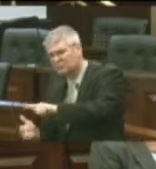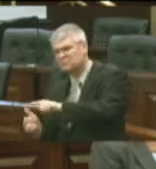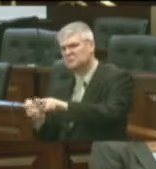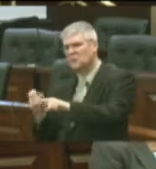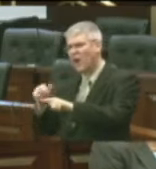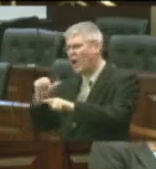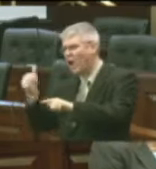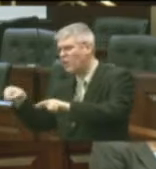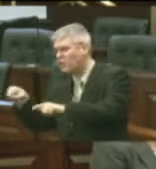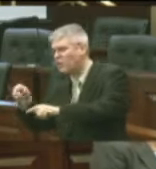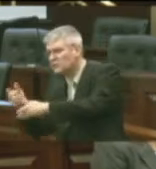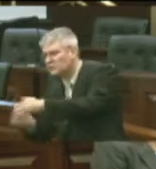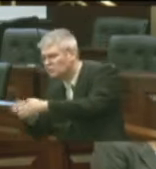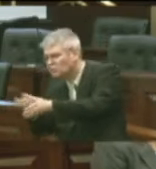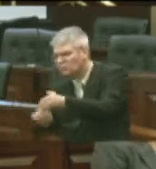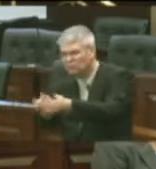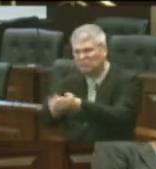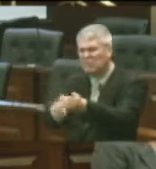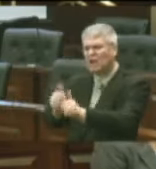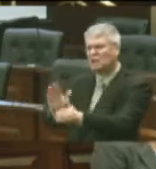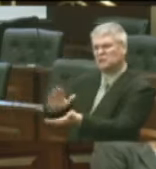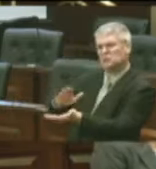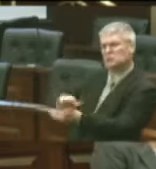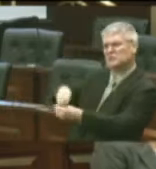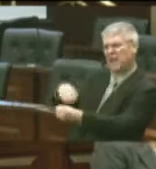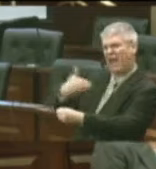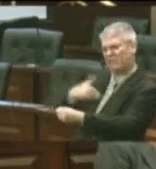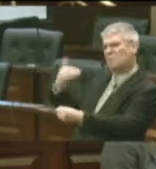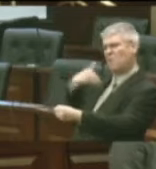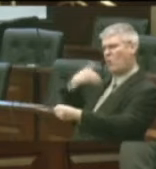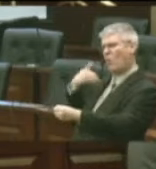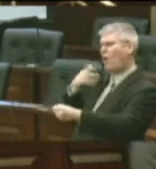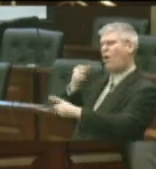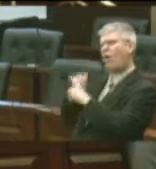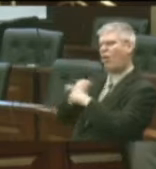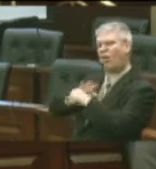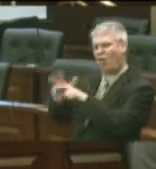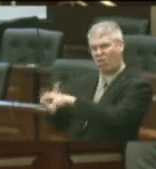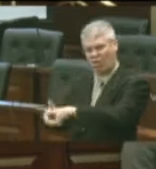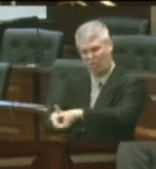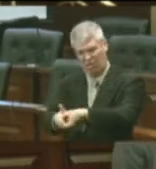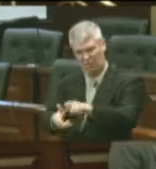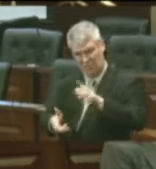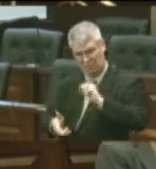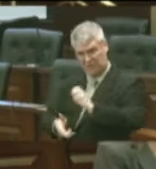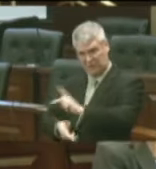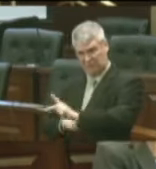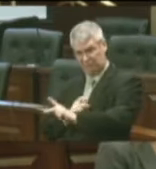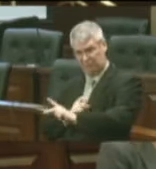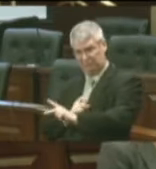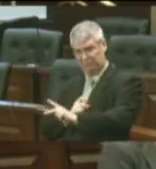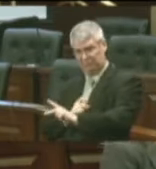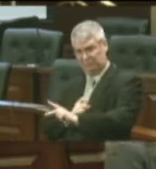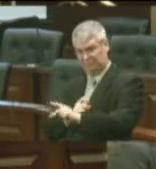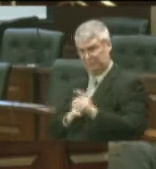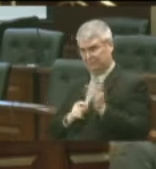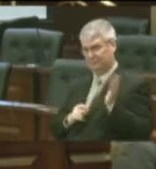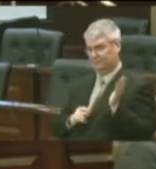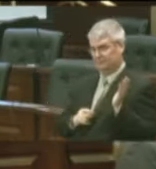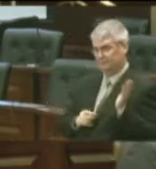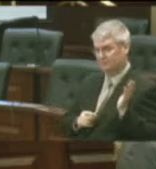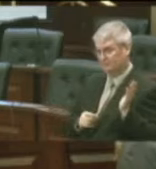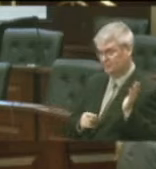Well, as we all know, salary-based apportionment is the state sends